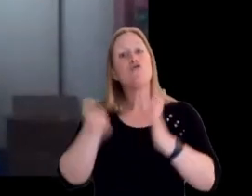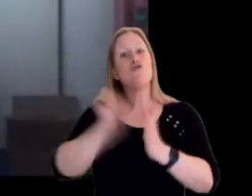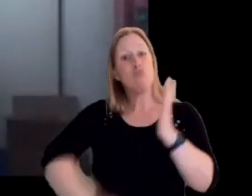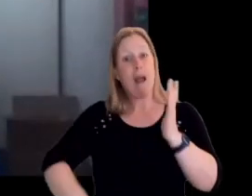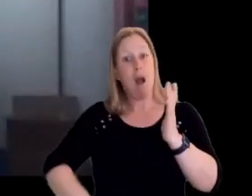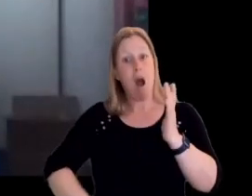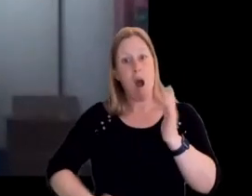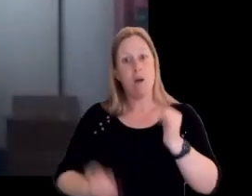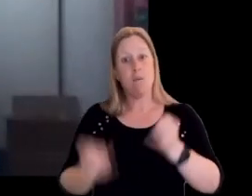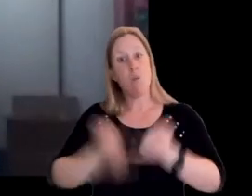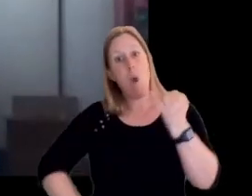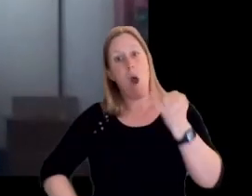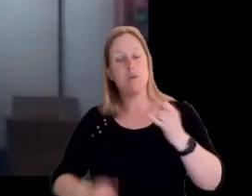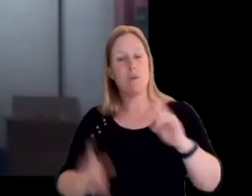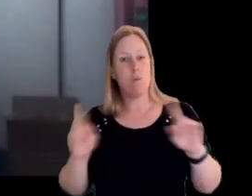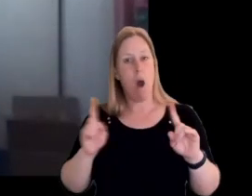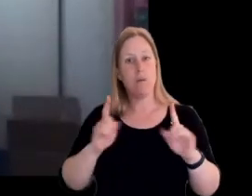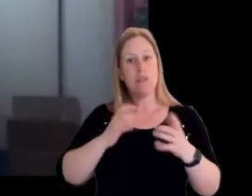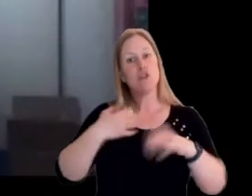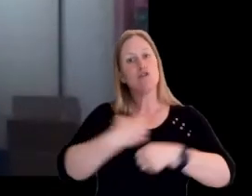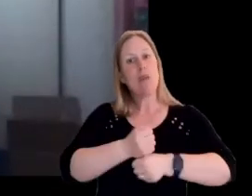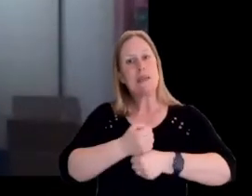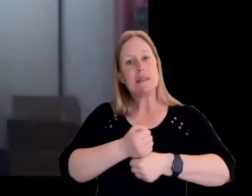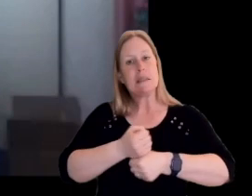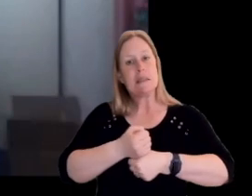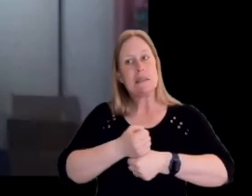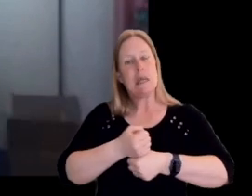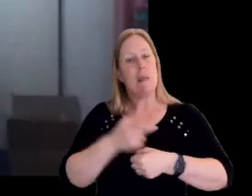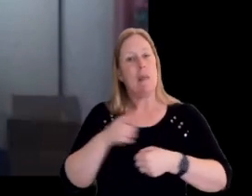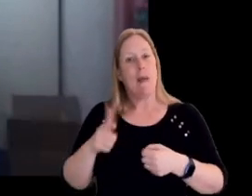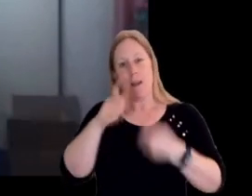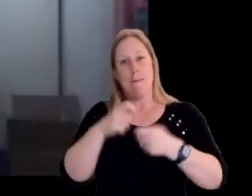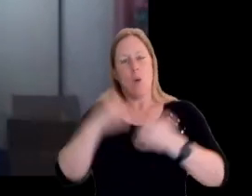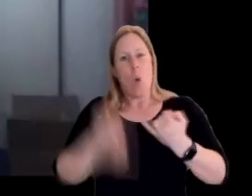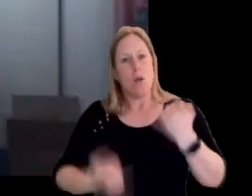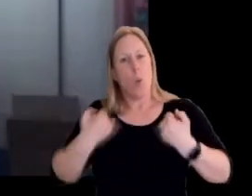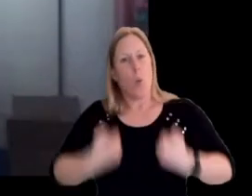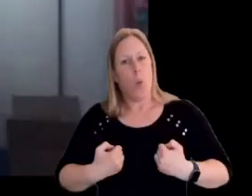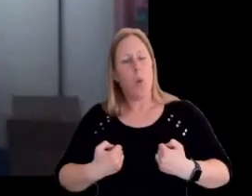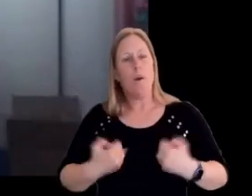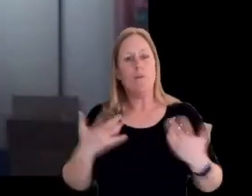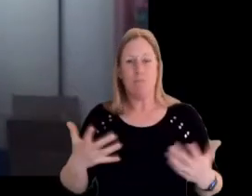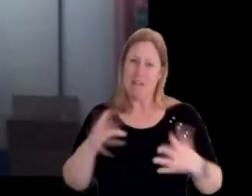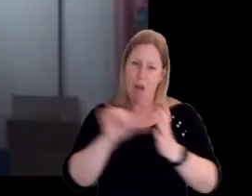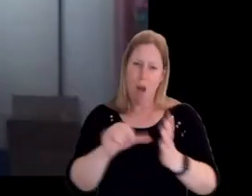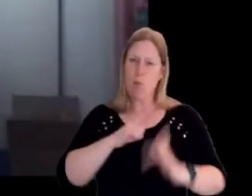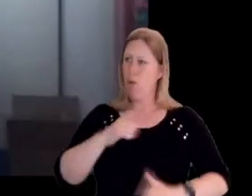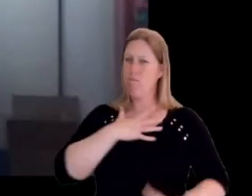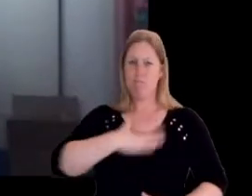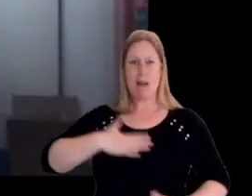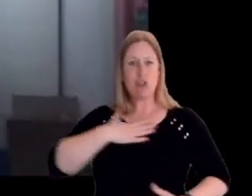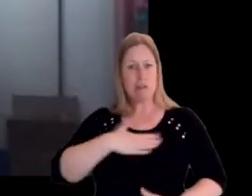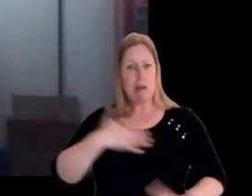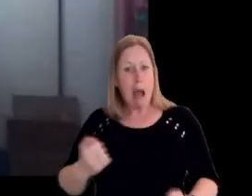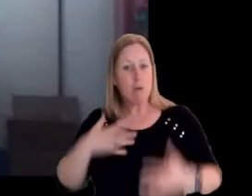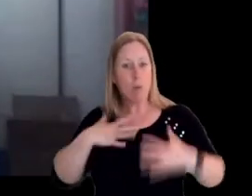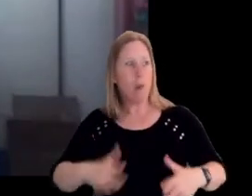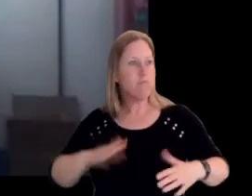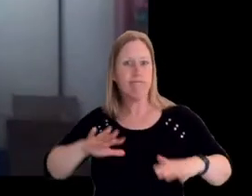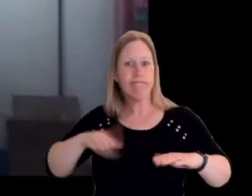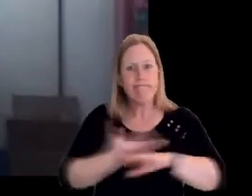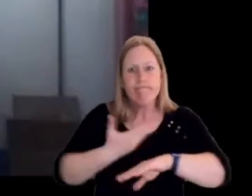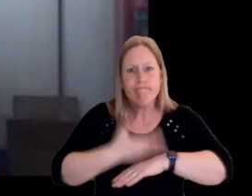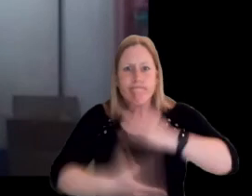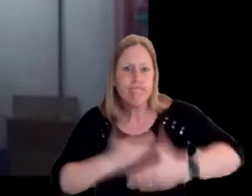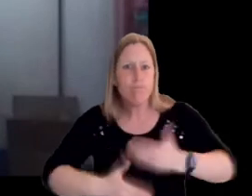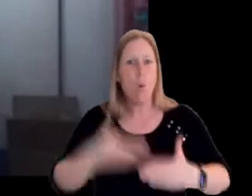is stress. So I've had to be mindful that I don't take on too much. But of course, that's very hard to manage if you're passionate and you have a vision. As